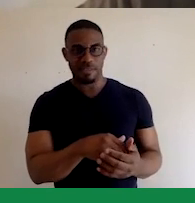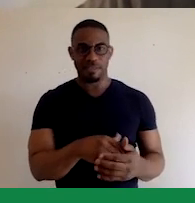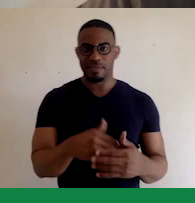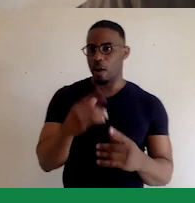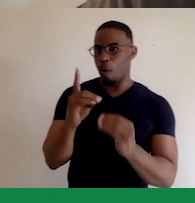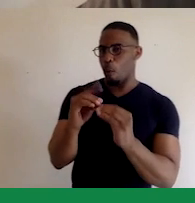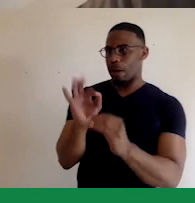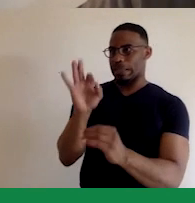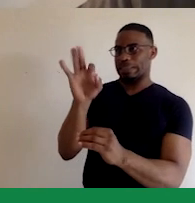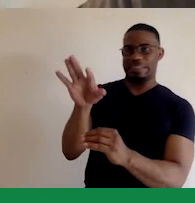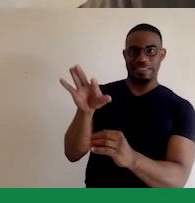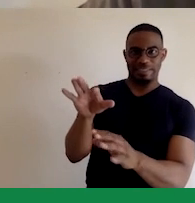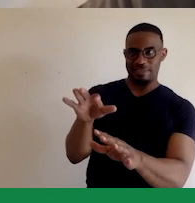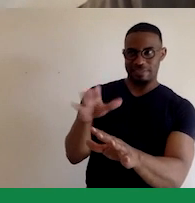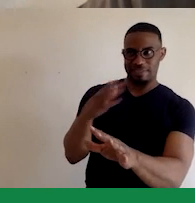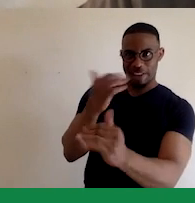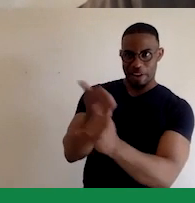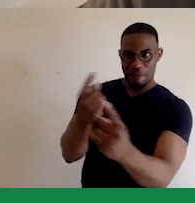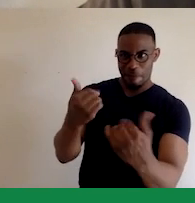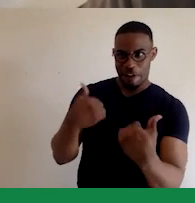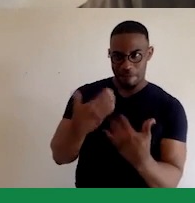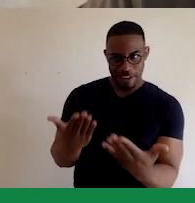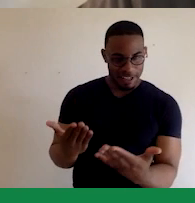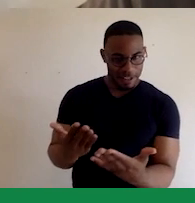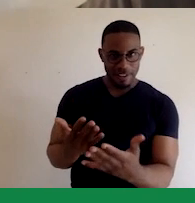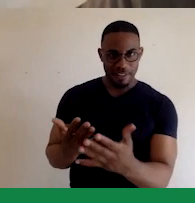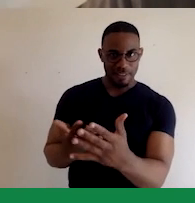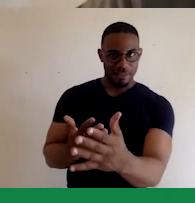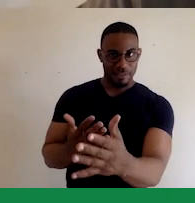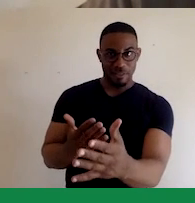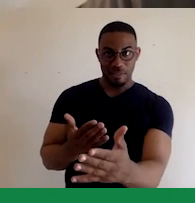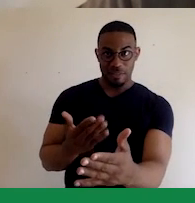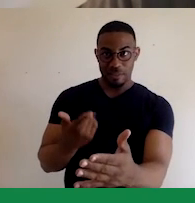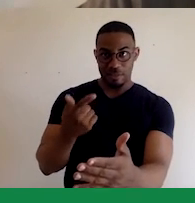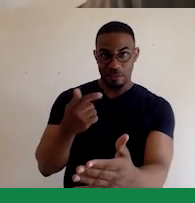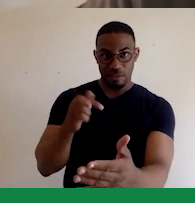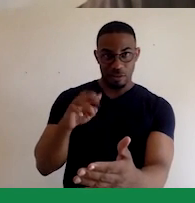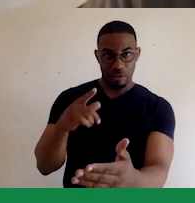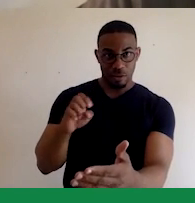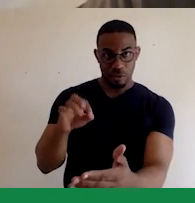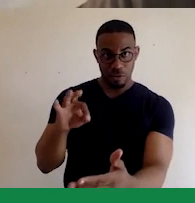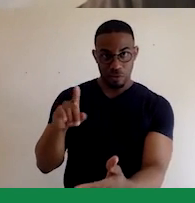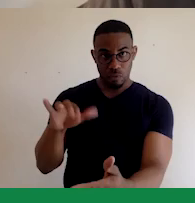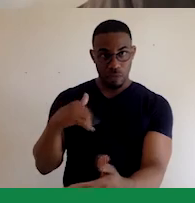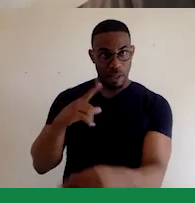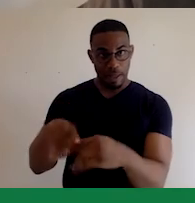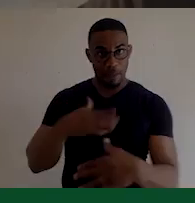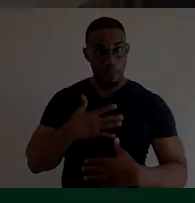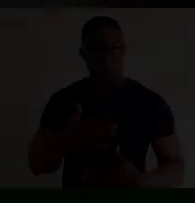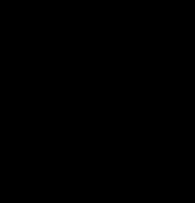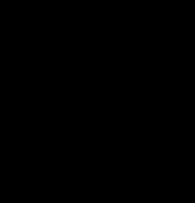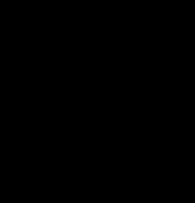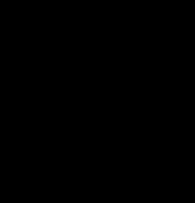want to say is I thank everyone for having me here. And George Floyd, I can't breathe. Thank you.